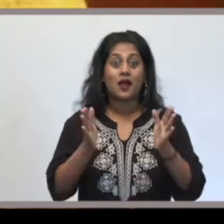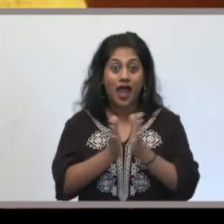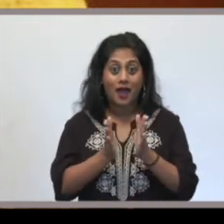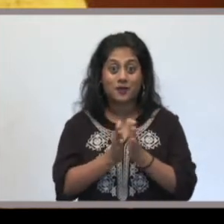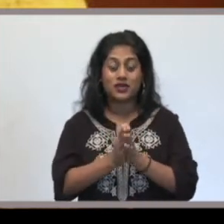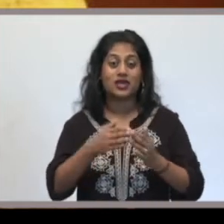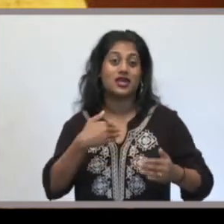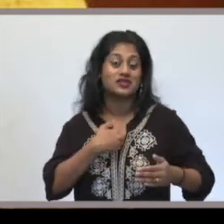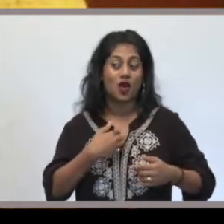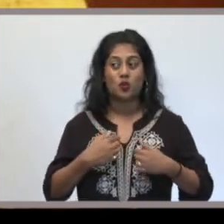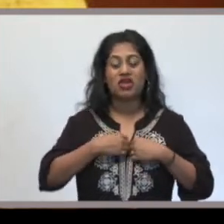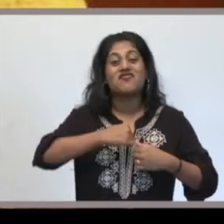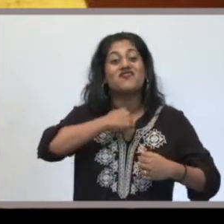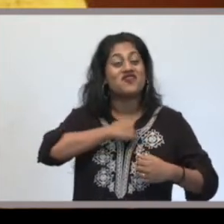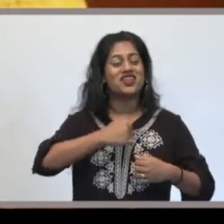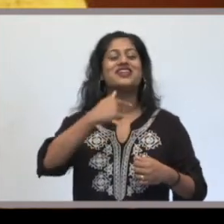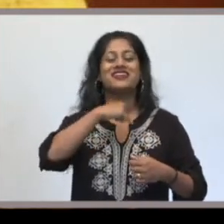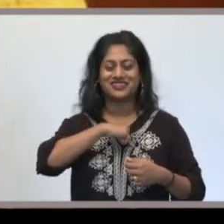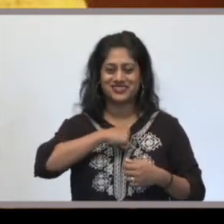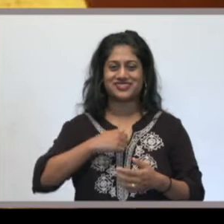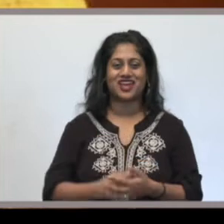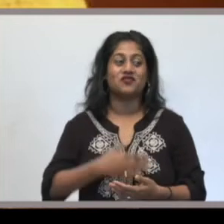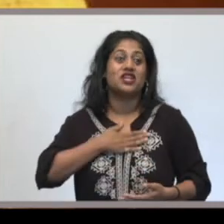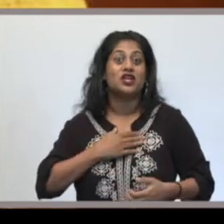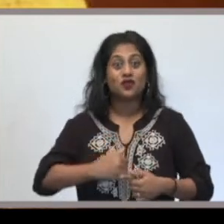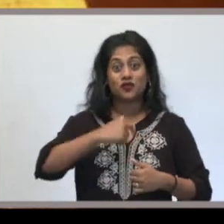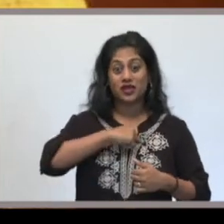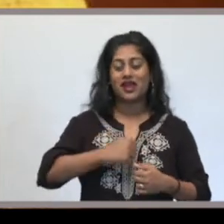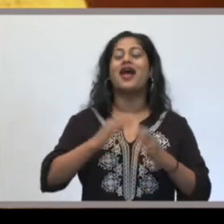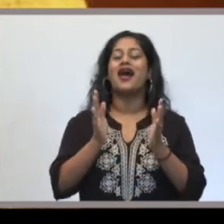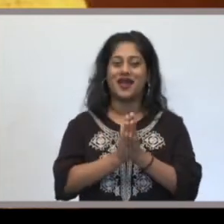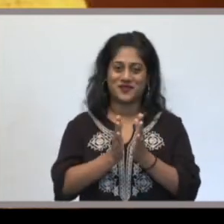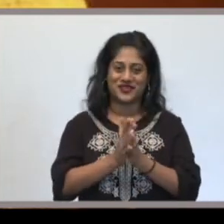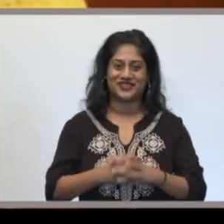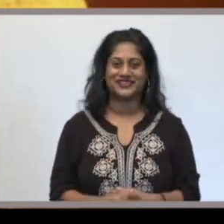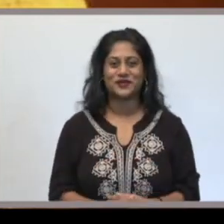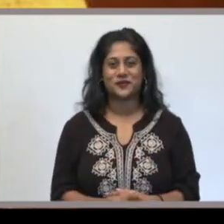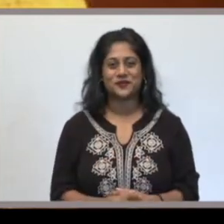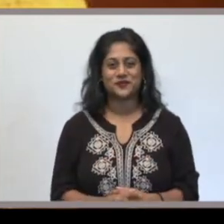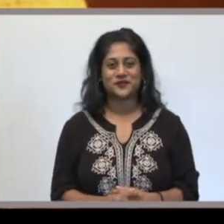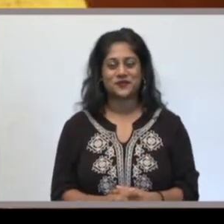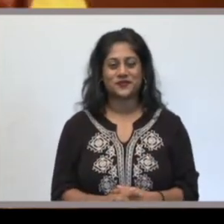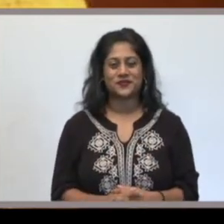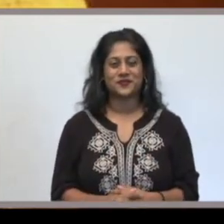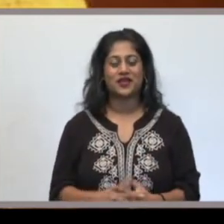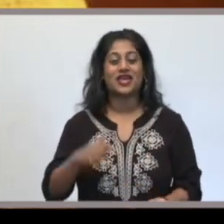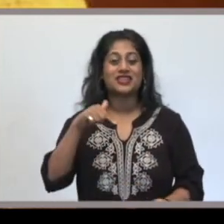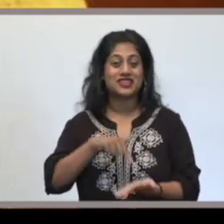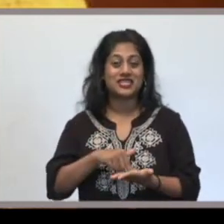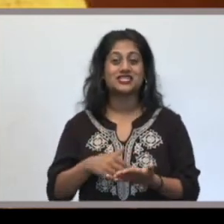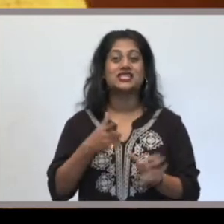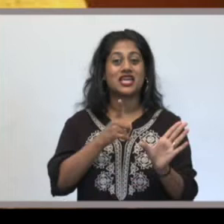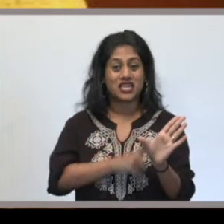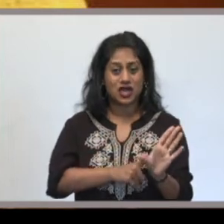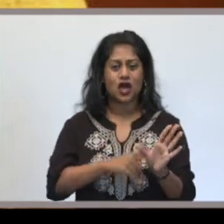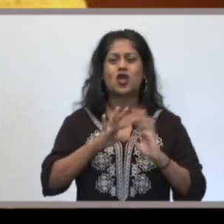happy. Blessed means supremely happy. So that's why we're saying how to be happy, right, in 2021. Today,